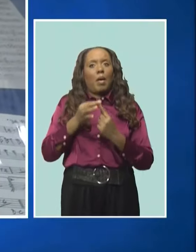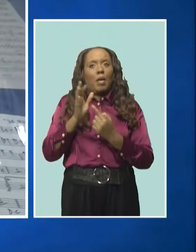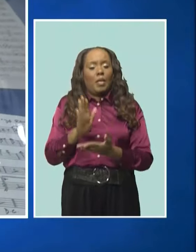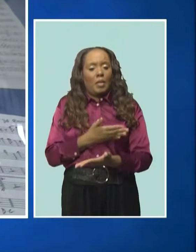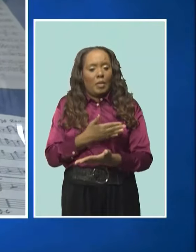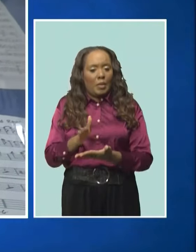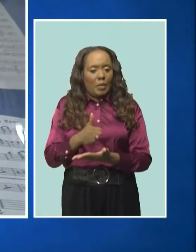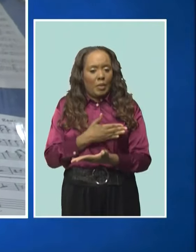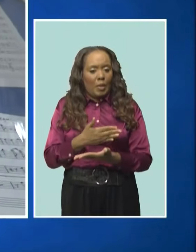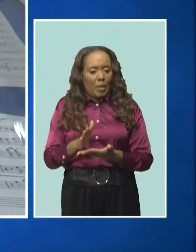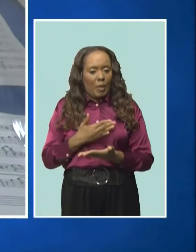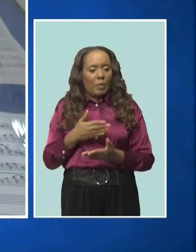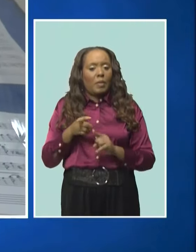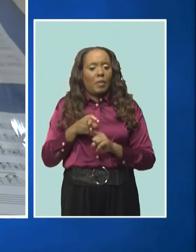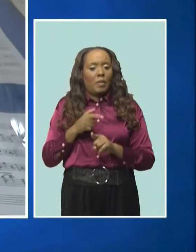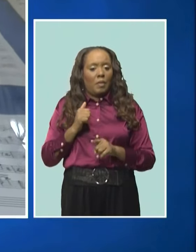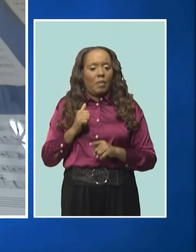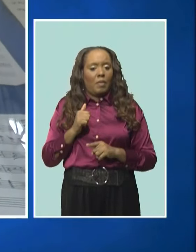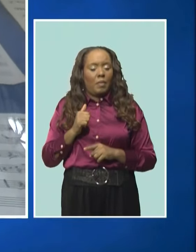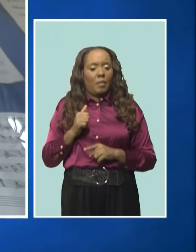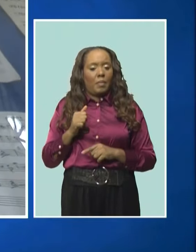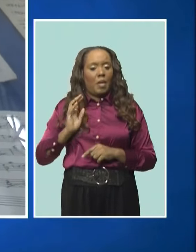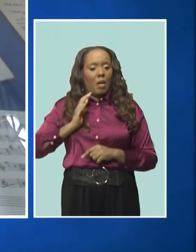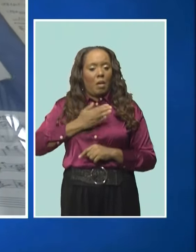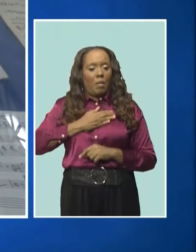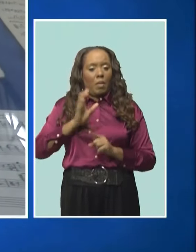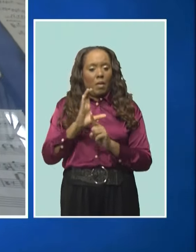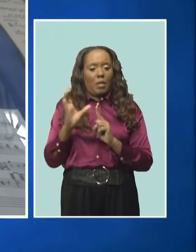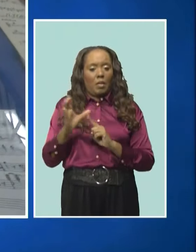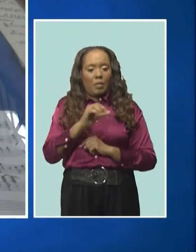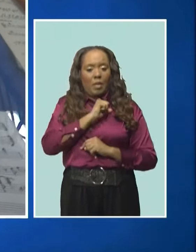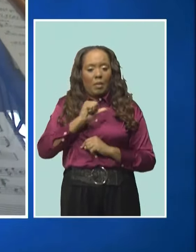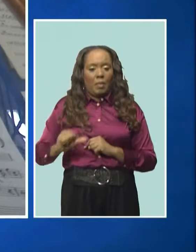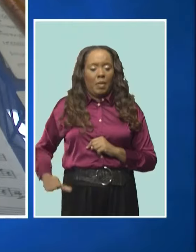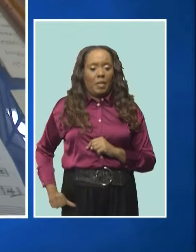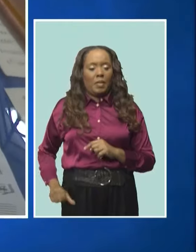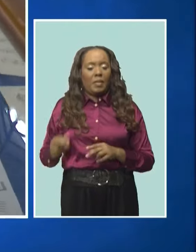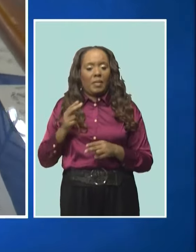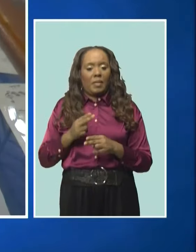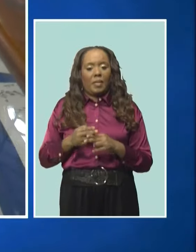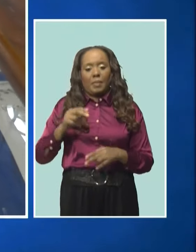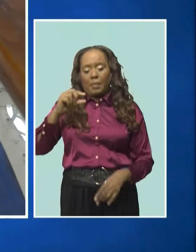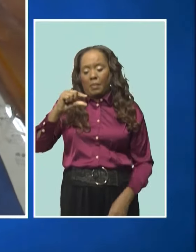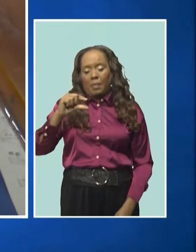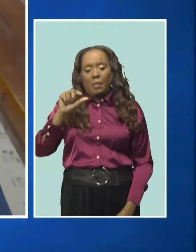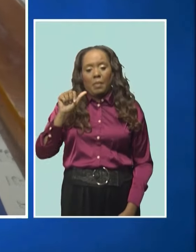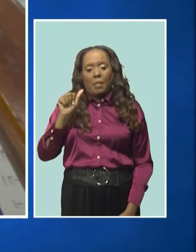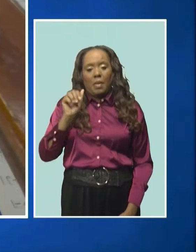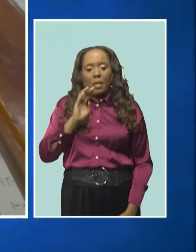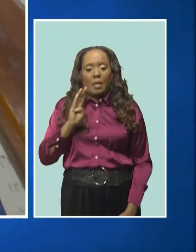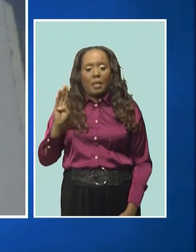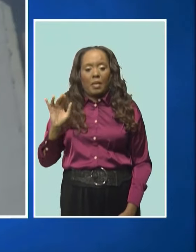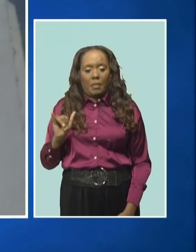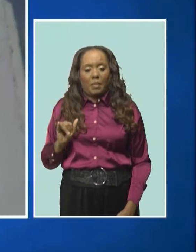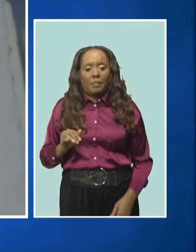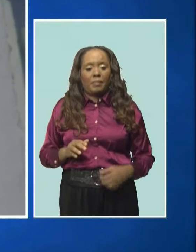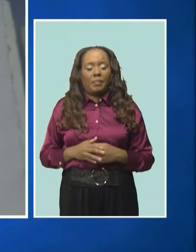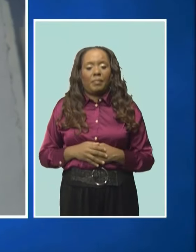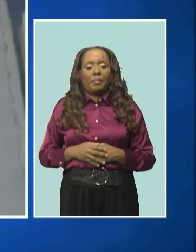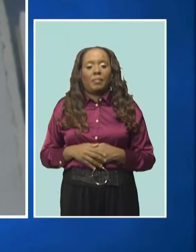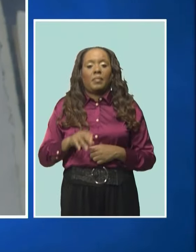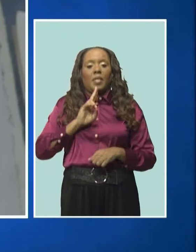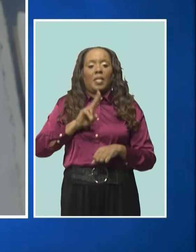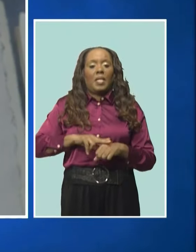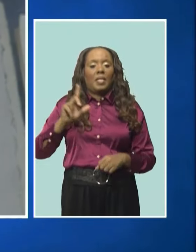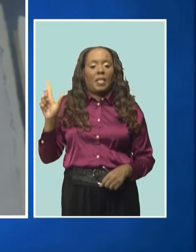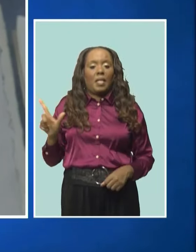Cultural Ambassador, Dr. the Most Honorable Anthony Gabby Carter. It comes as the National Library Service has mounted a display